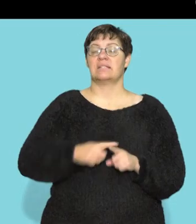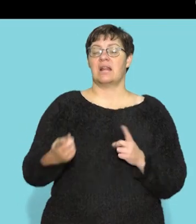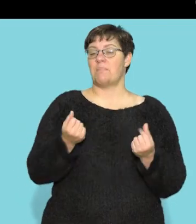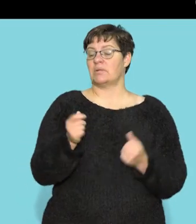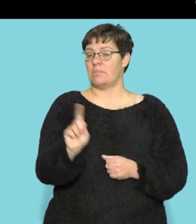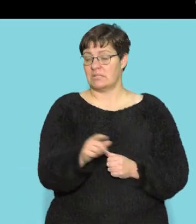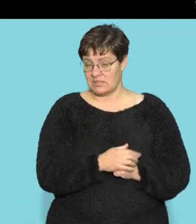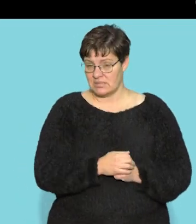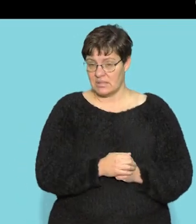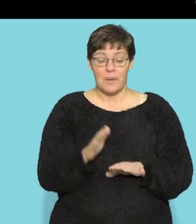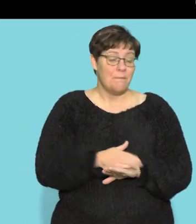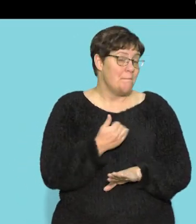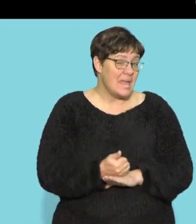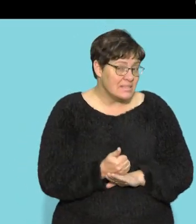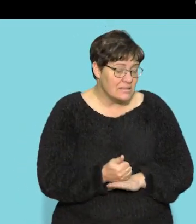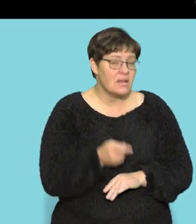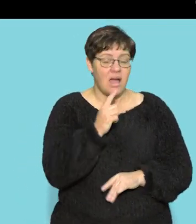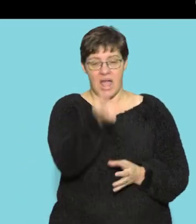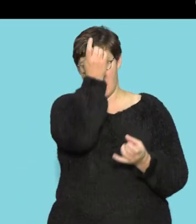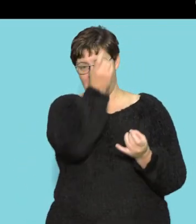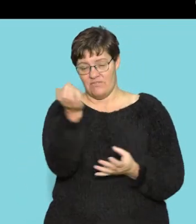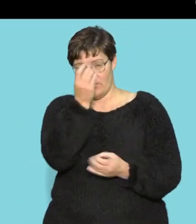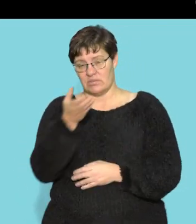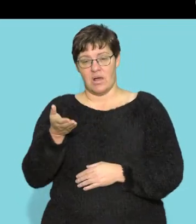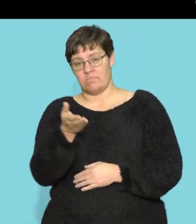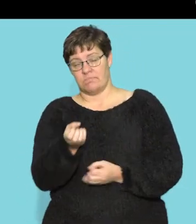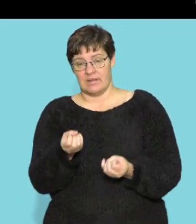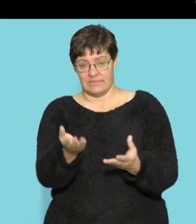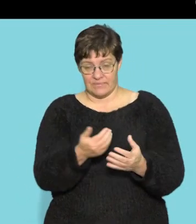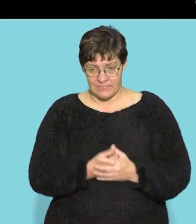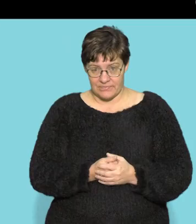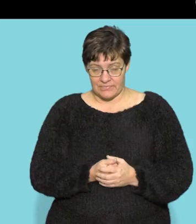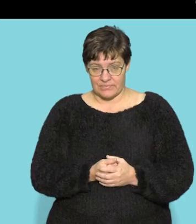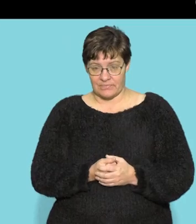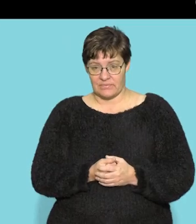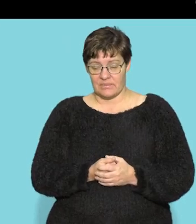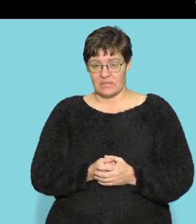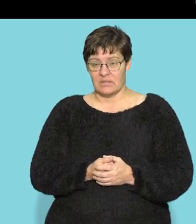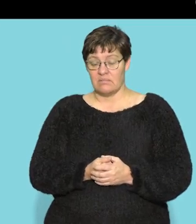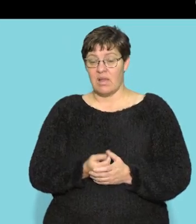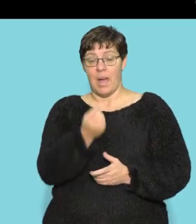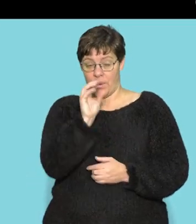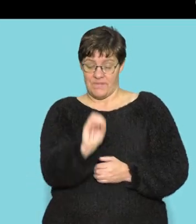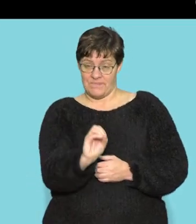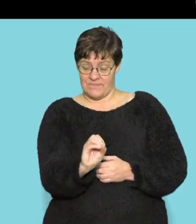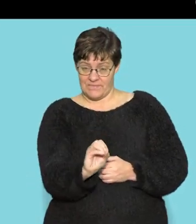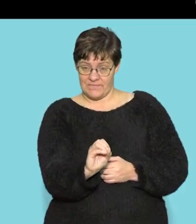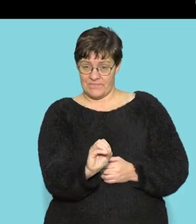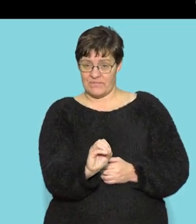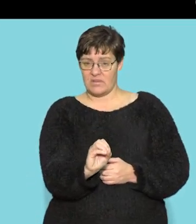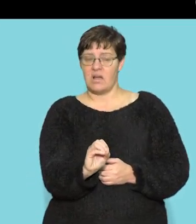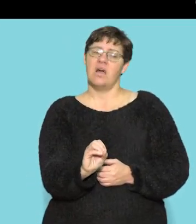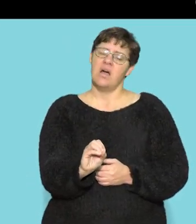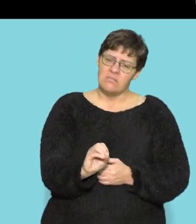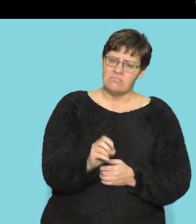rental figure was based on the information that was given to you. Okay, so now that we have that figure, let us